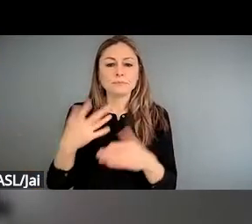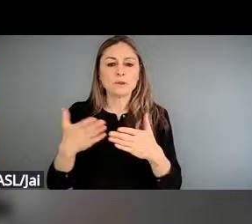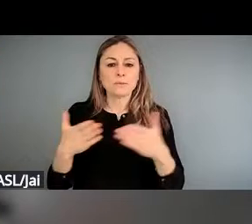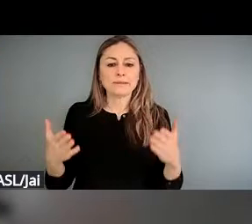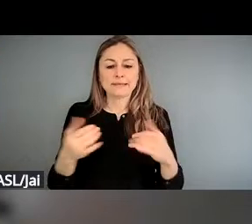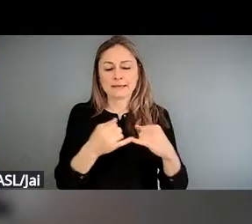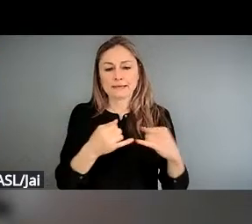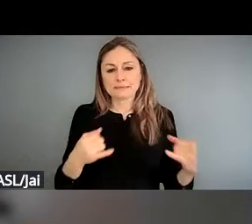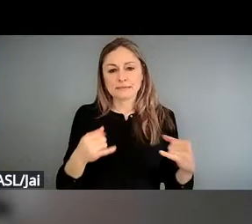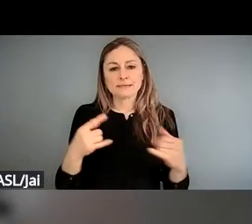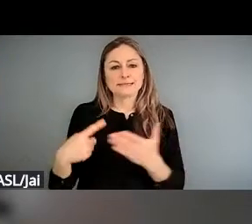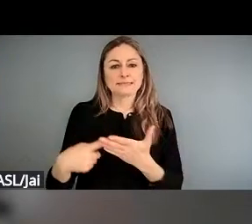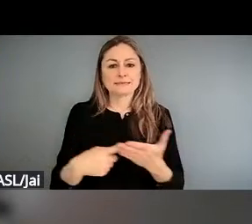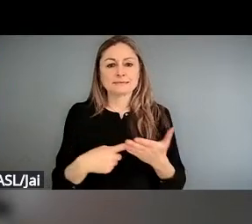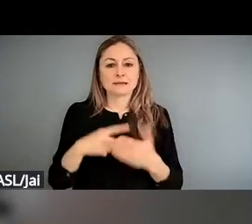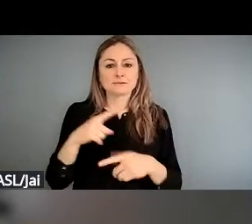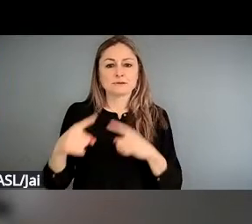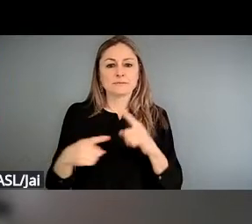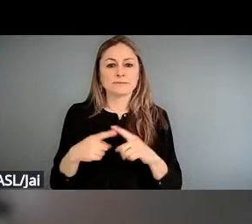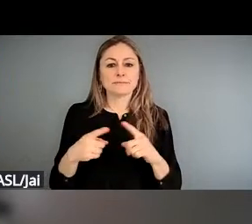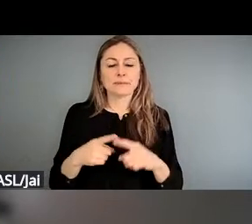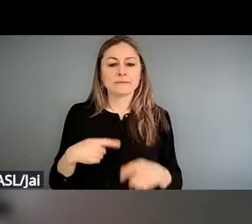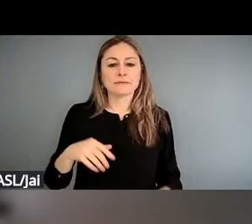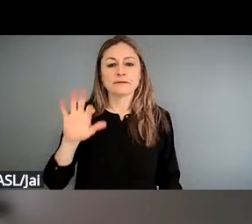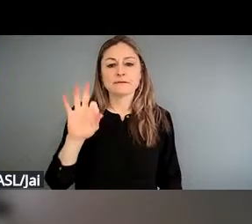discussion about the floating homes.